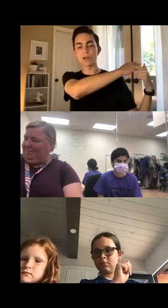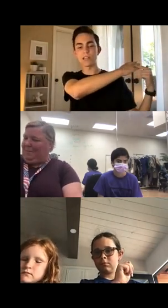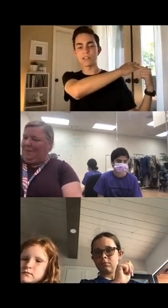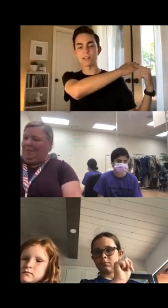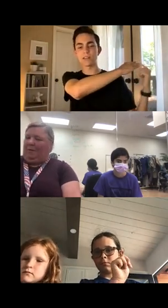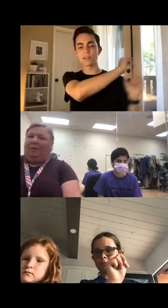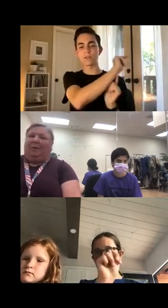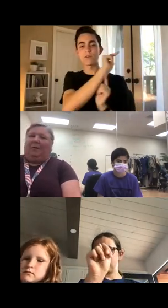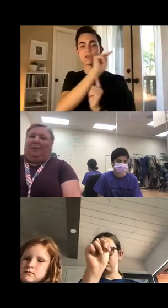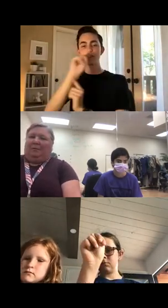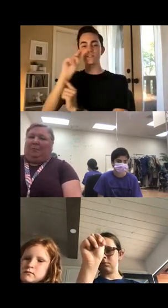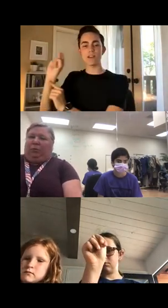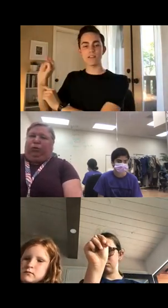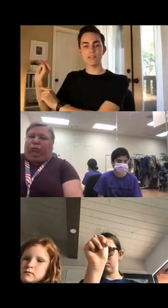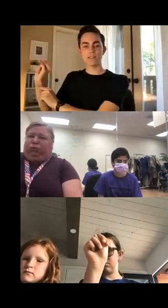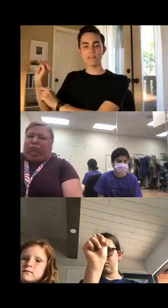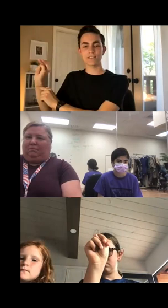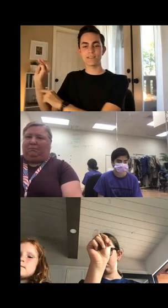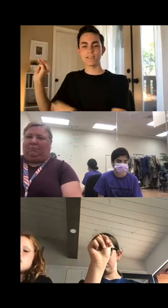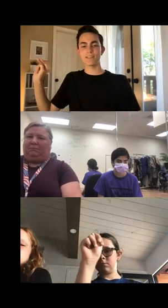across my body? Go this way instead.